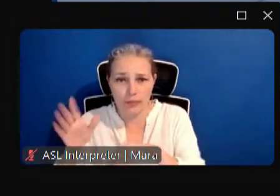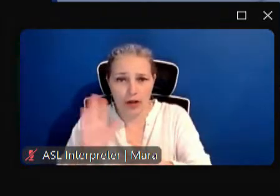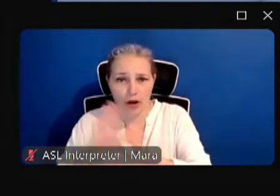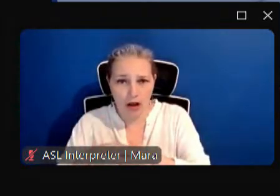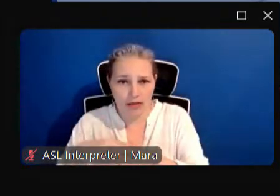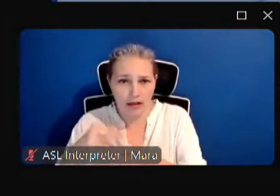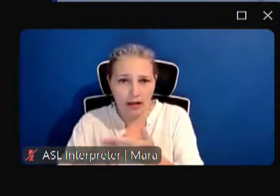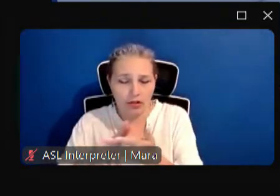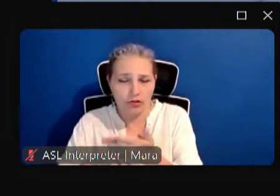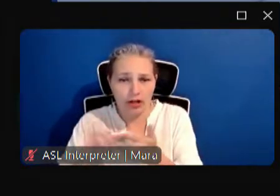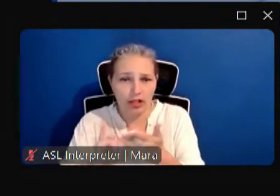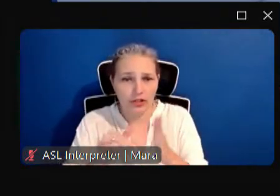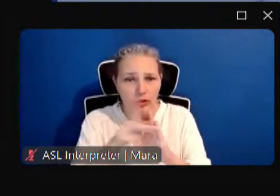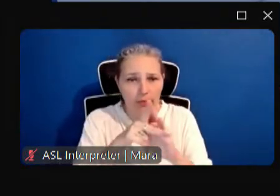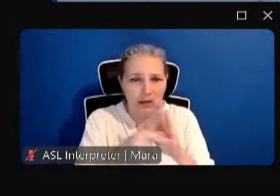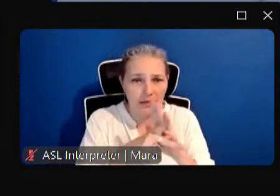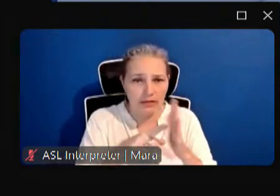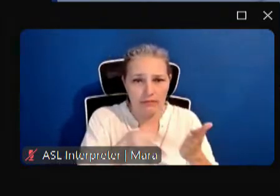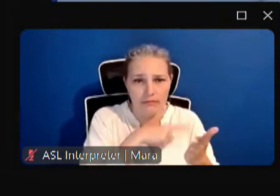policy.